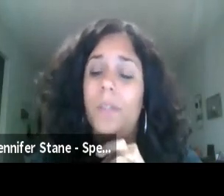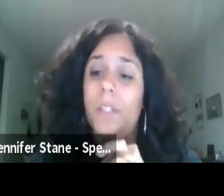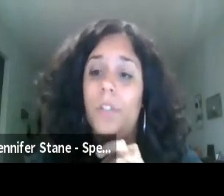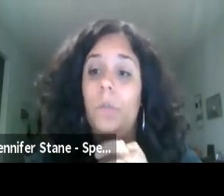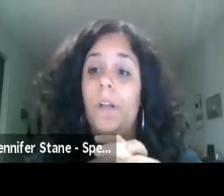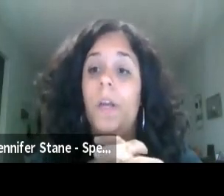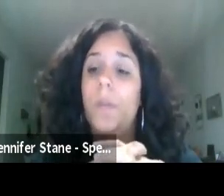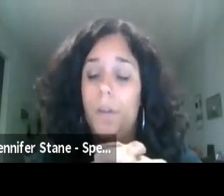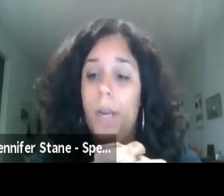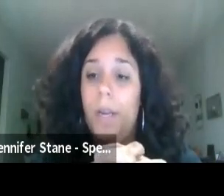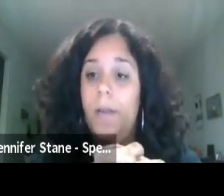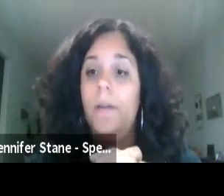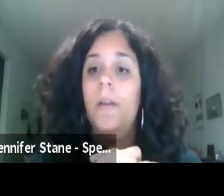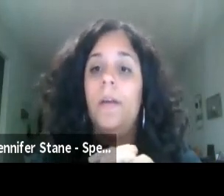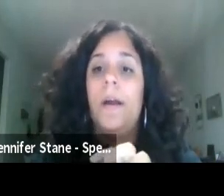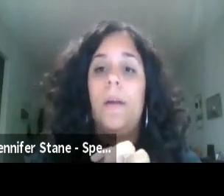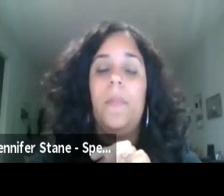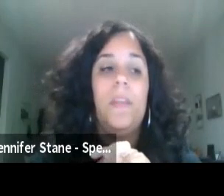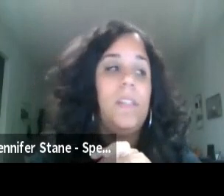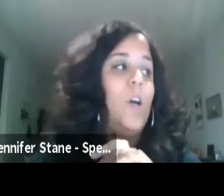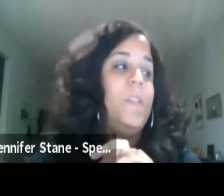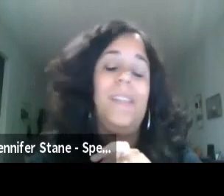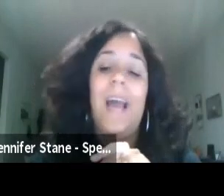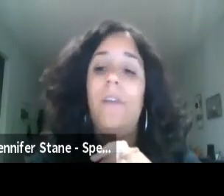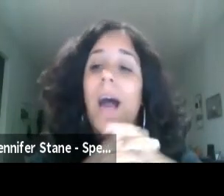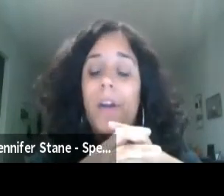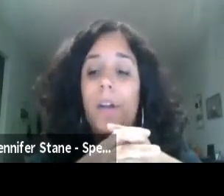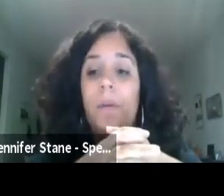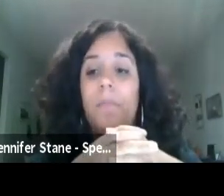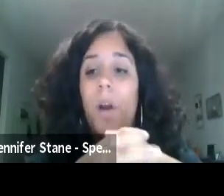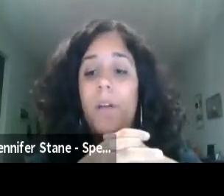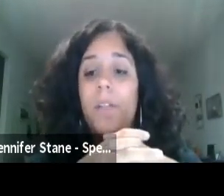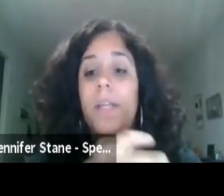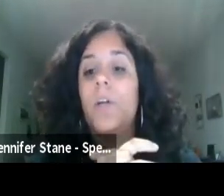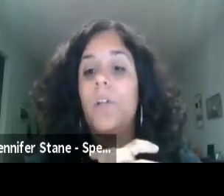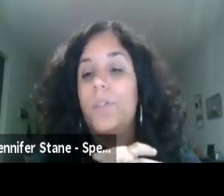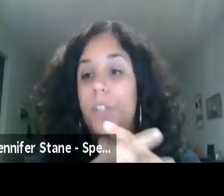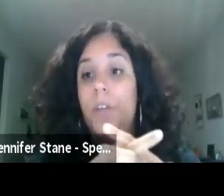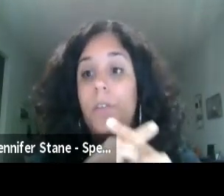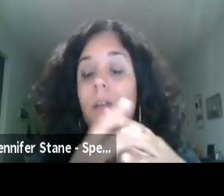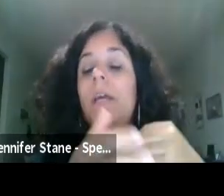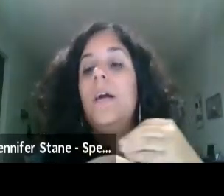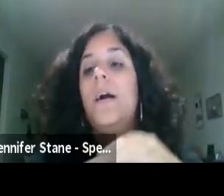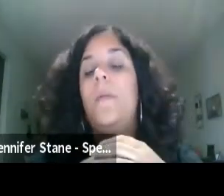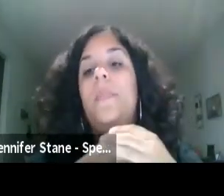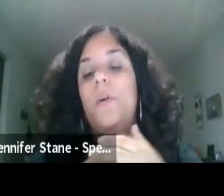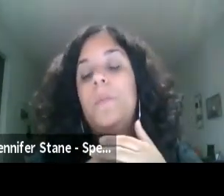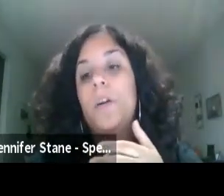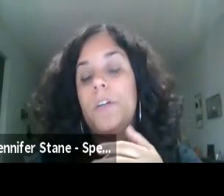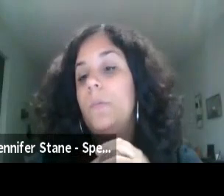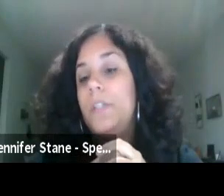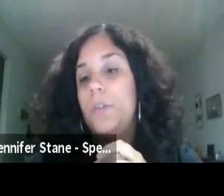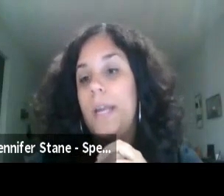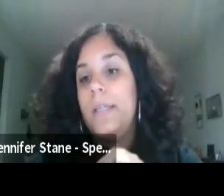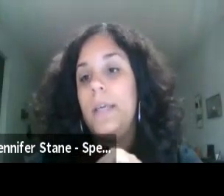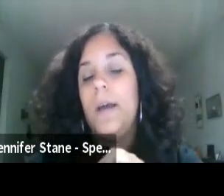you're not really sure where to go in your area, this helps us have a higher number of partners that are closer to you. And those